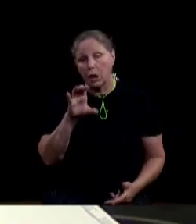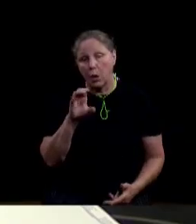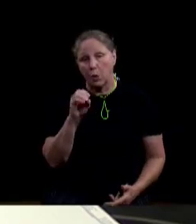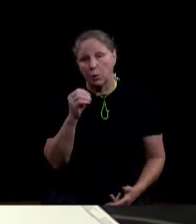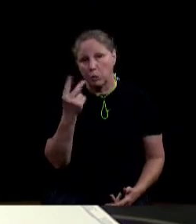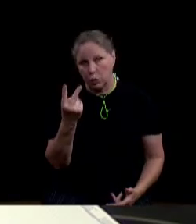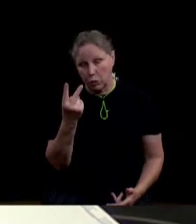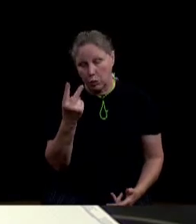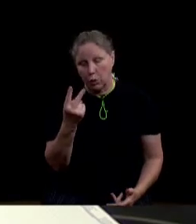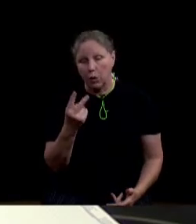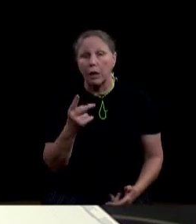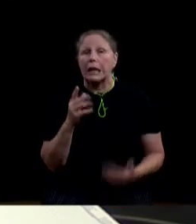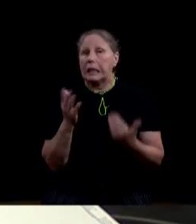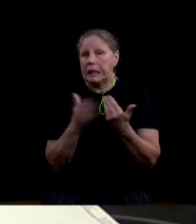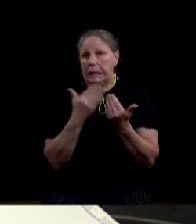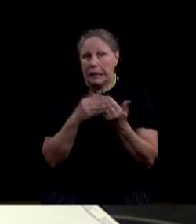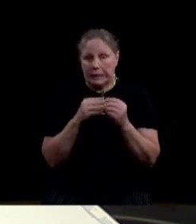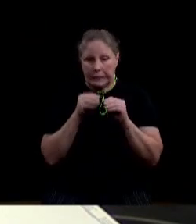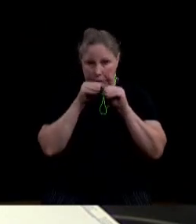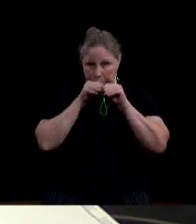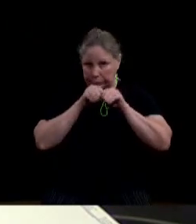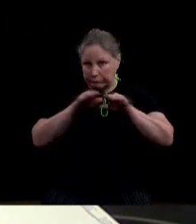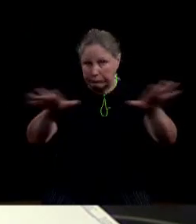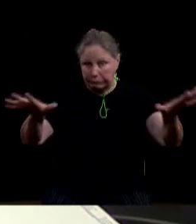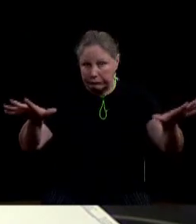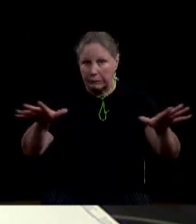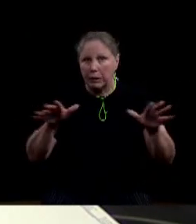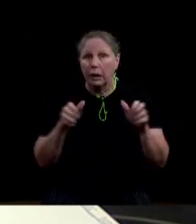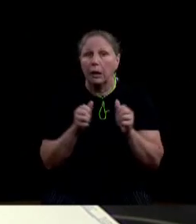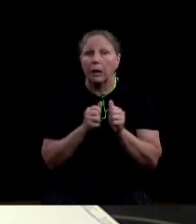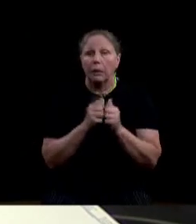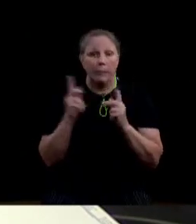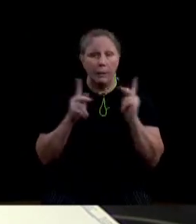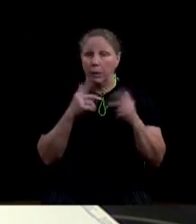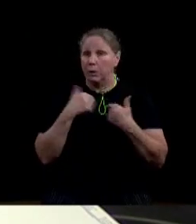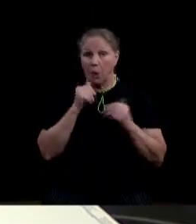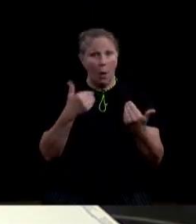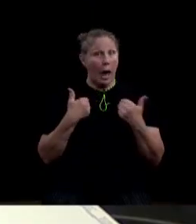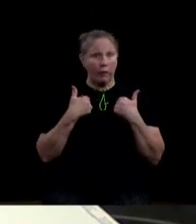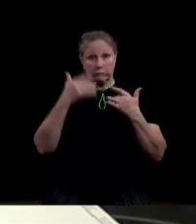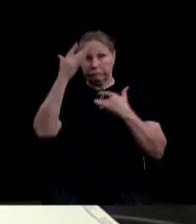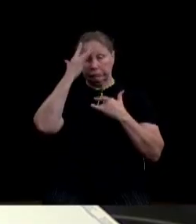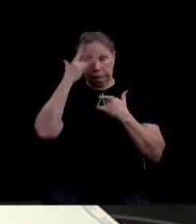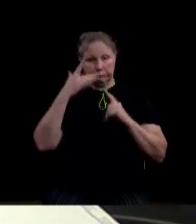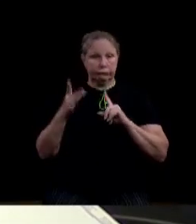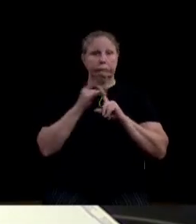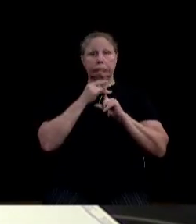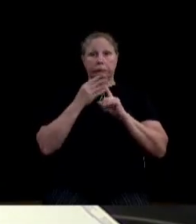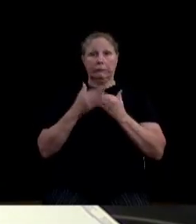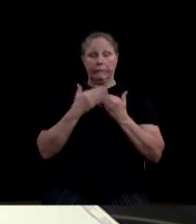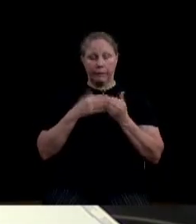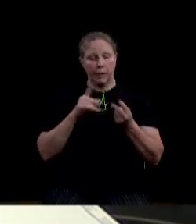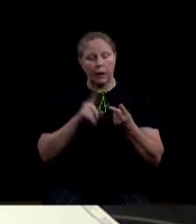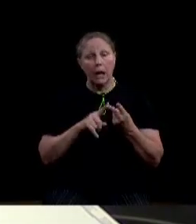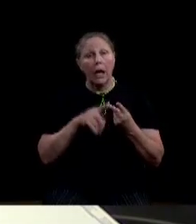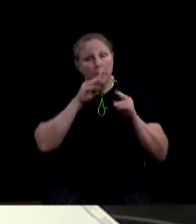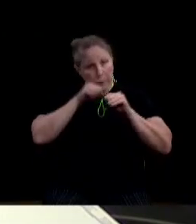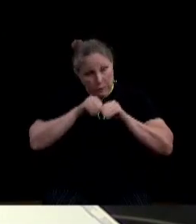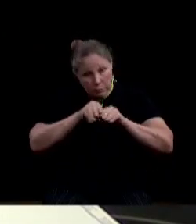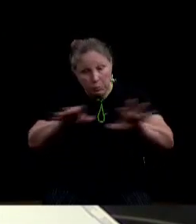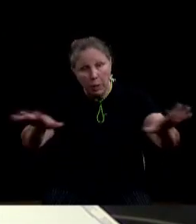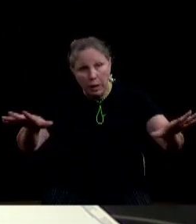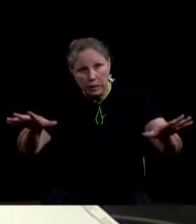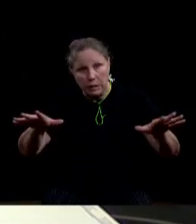individuals without symptoms, and whereas the transmission of SARS-CoV-2 has not